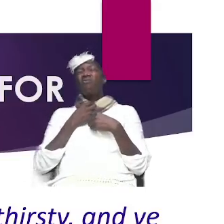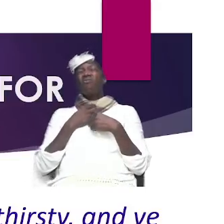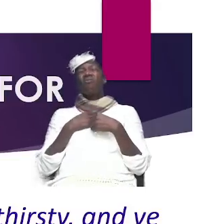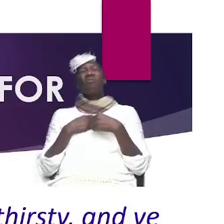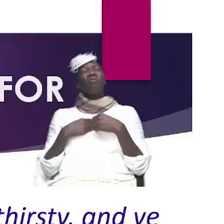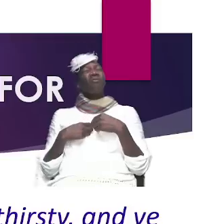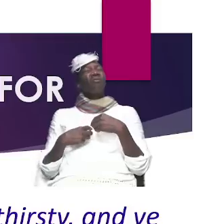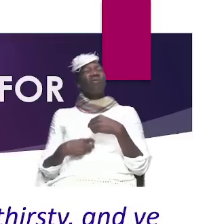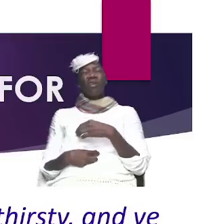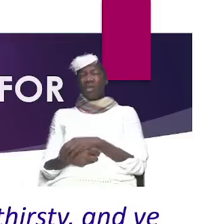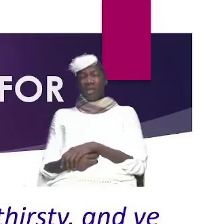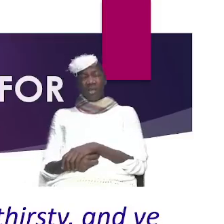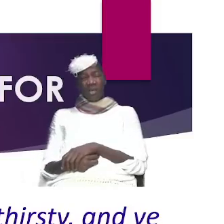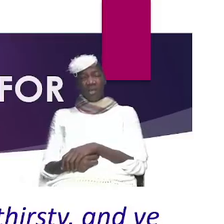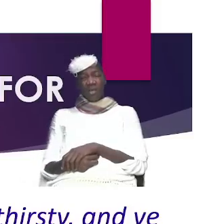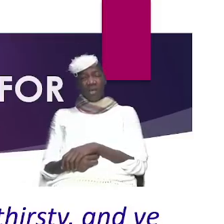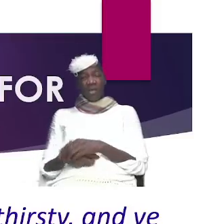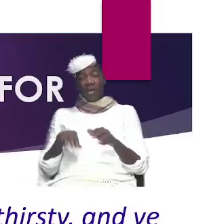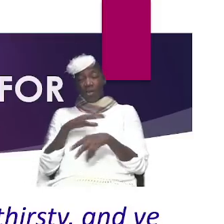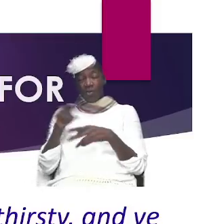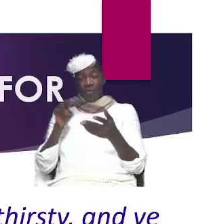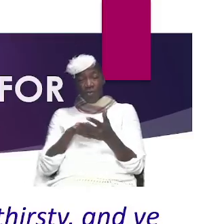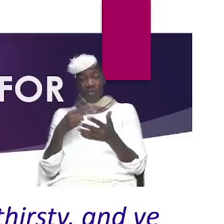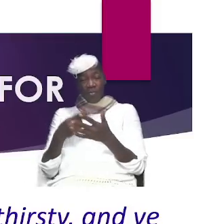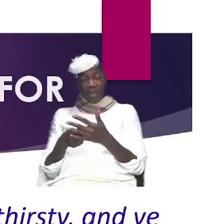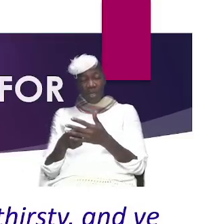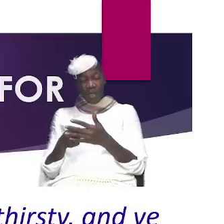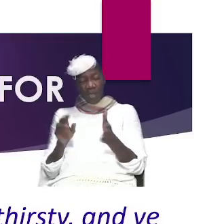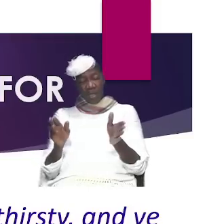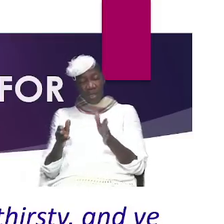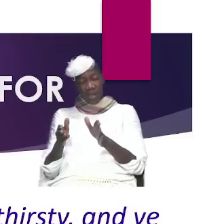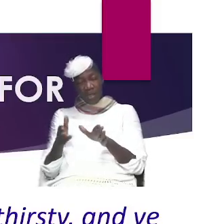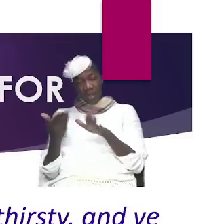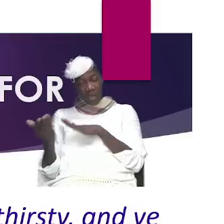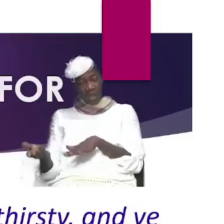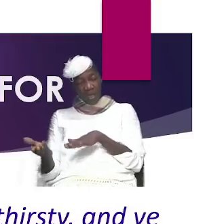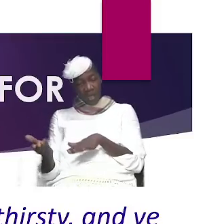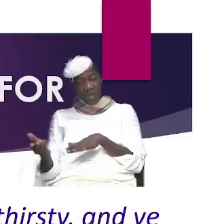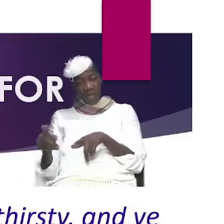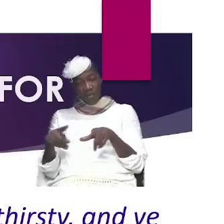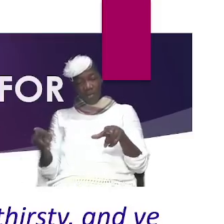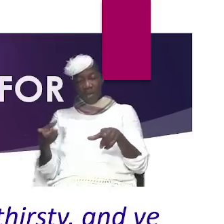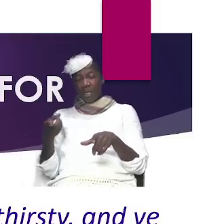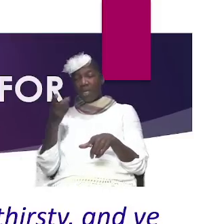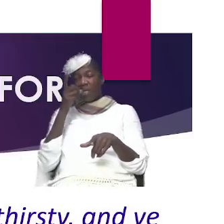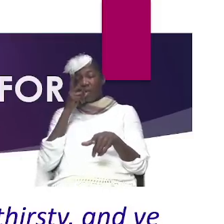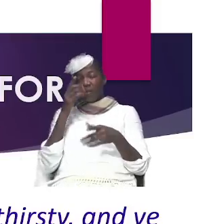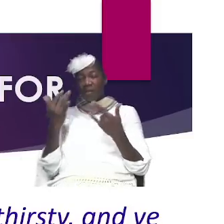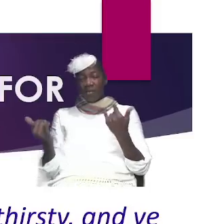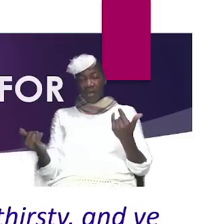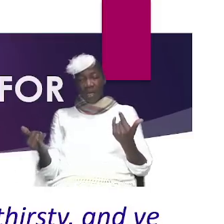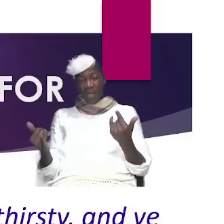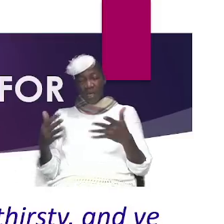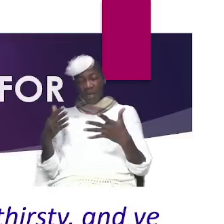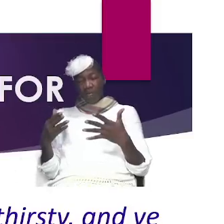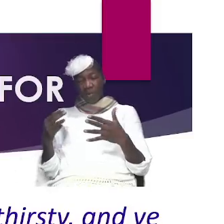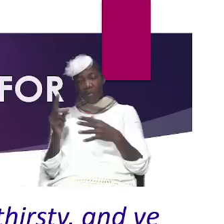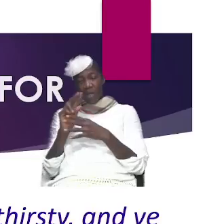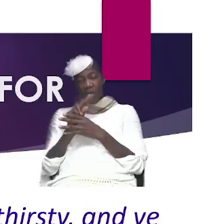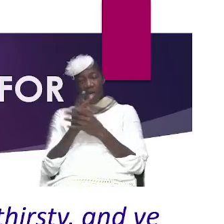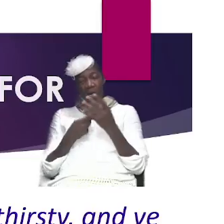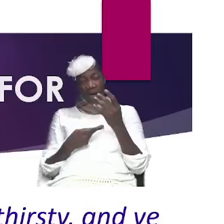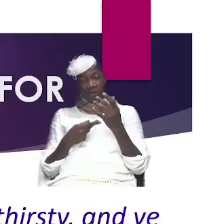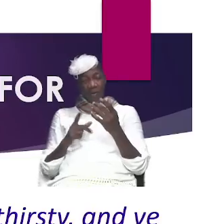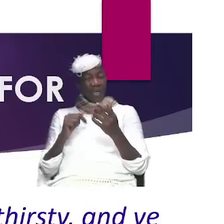Hungry don't mean that they are dying, but they eat dinner and food today, and they probably eat half day tomorrow. Another day